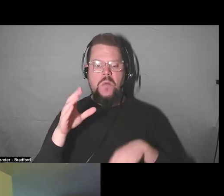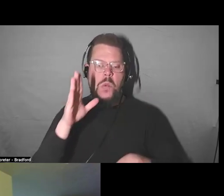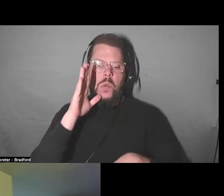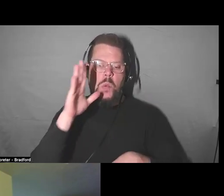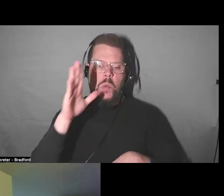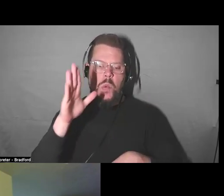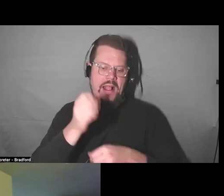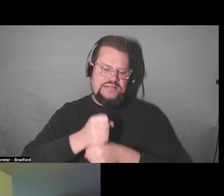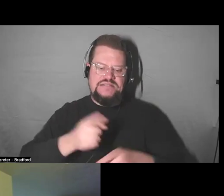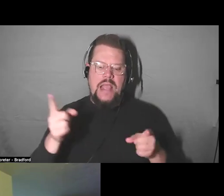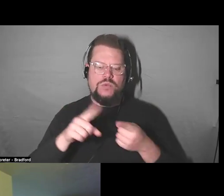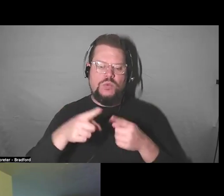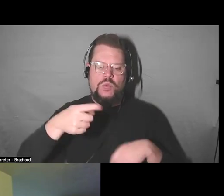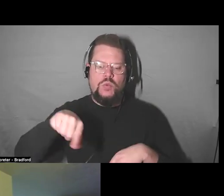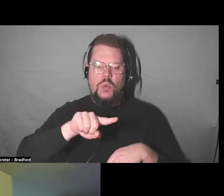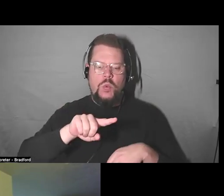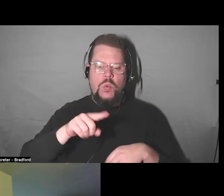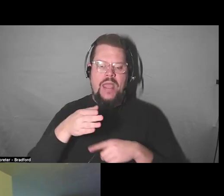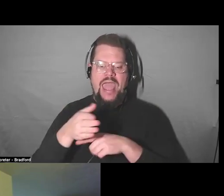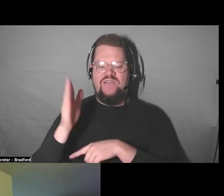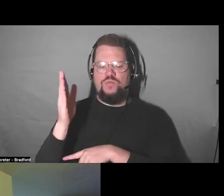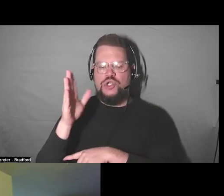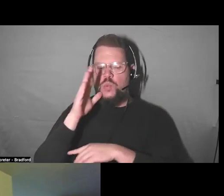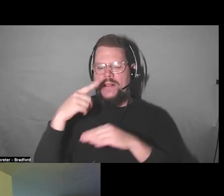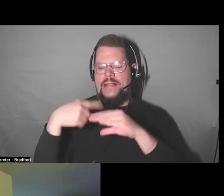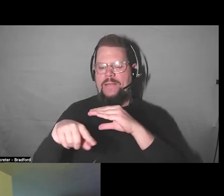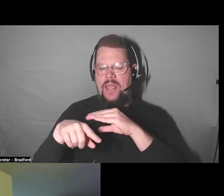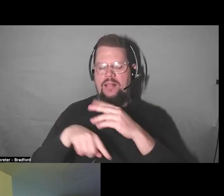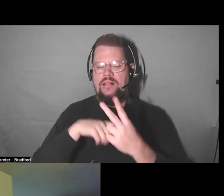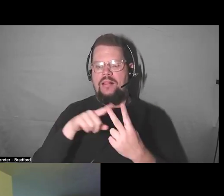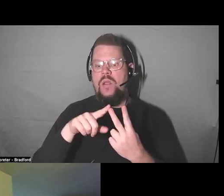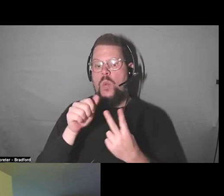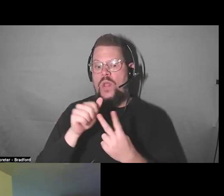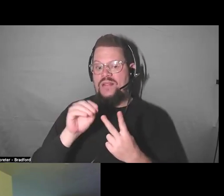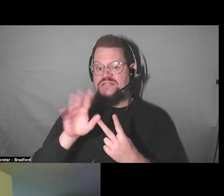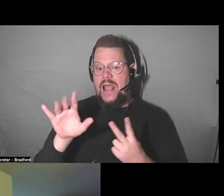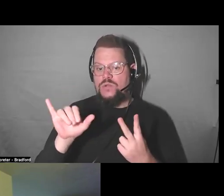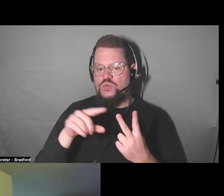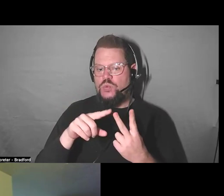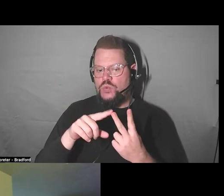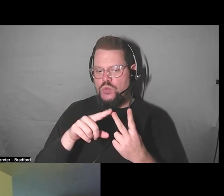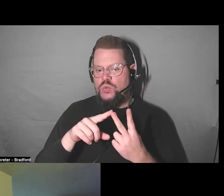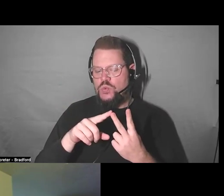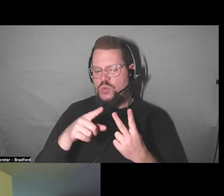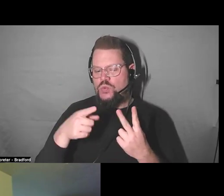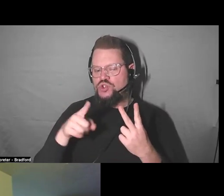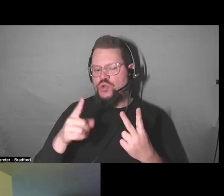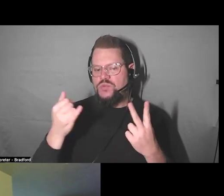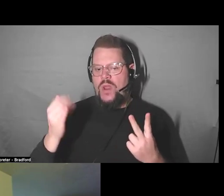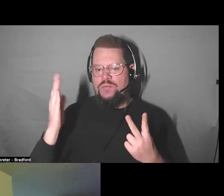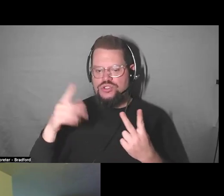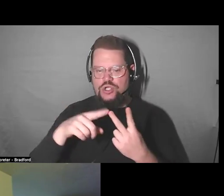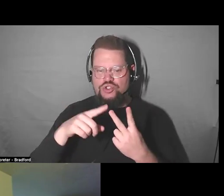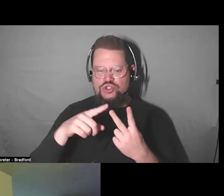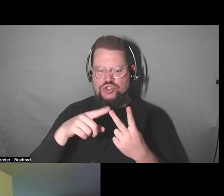the presentation in an email along with the slides from today's presentation and